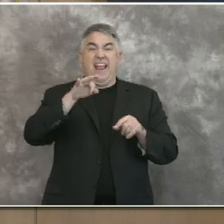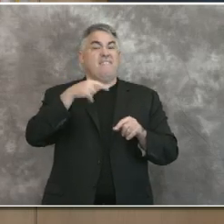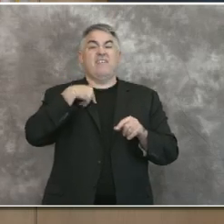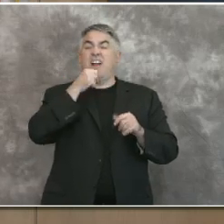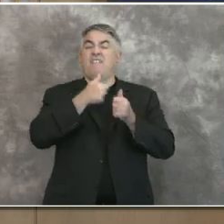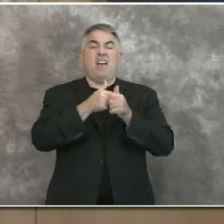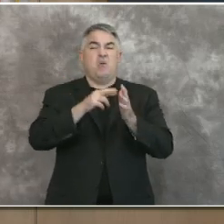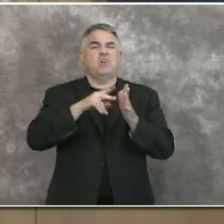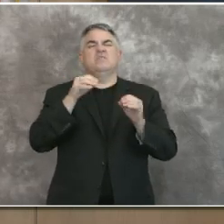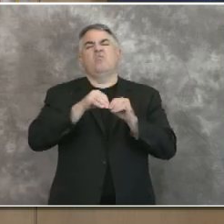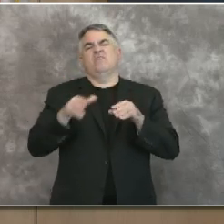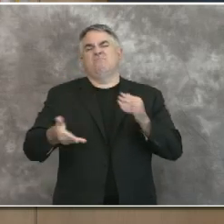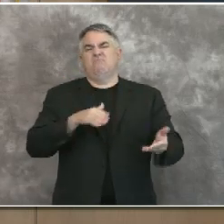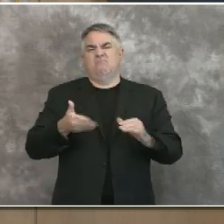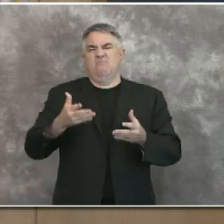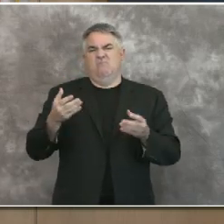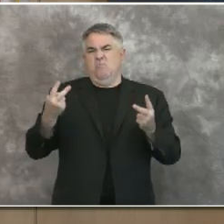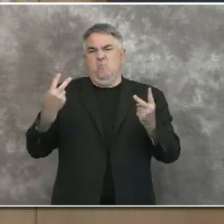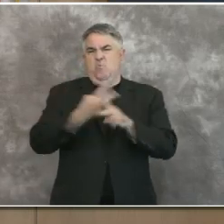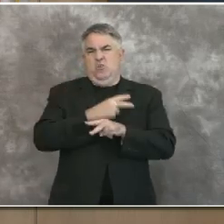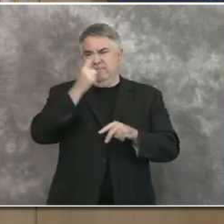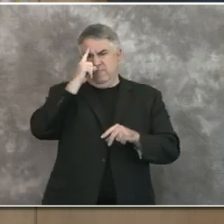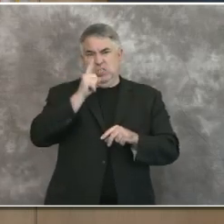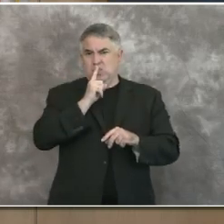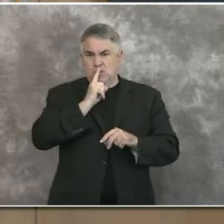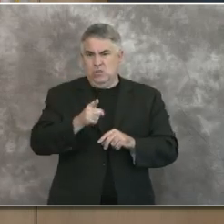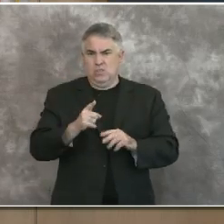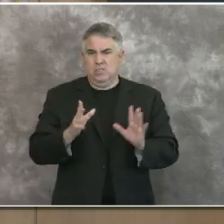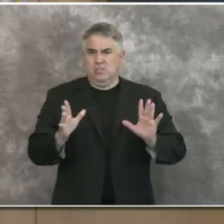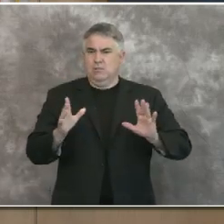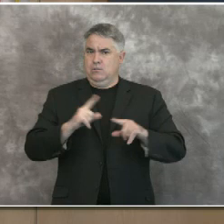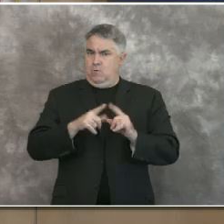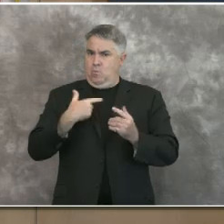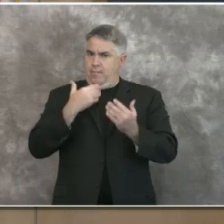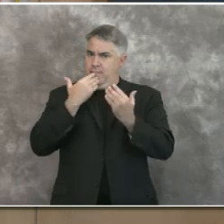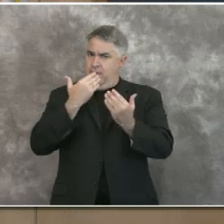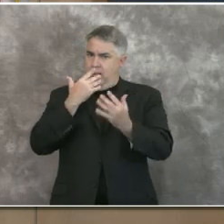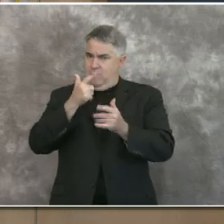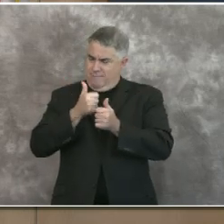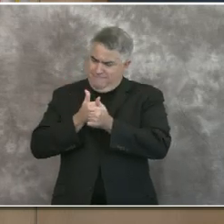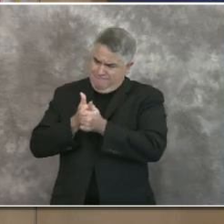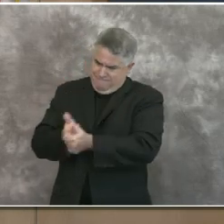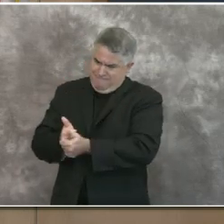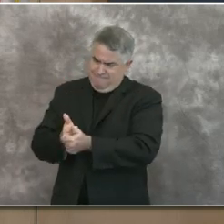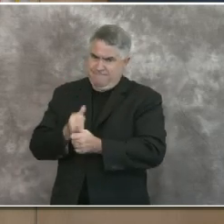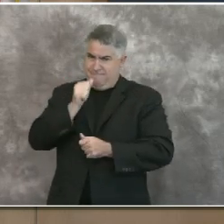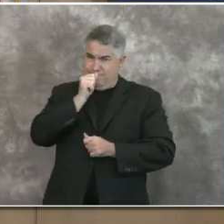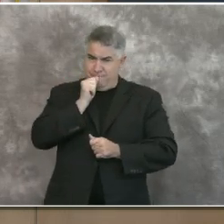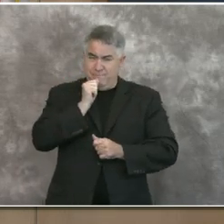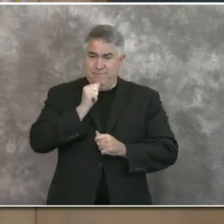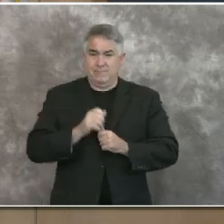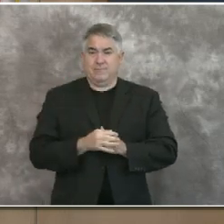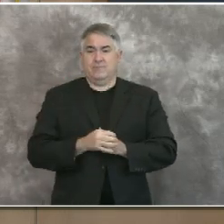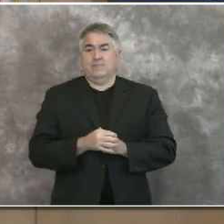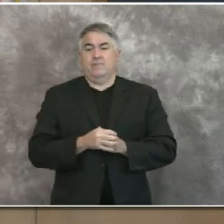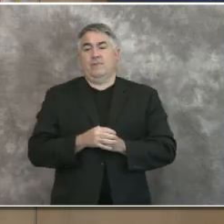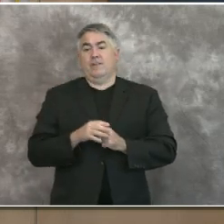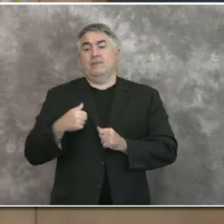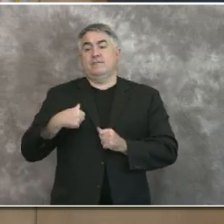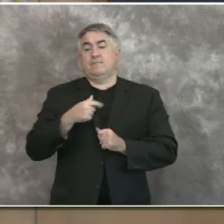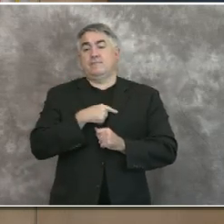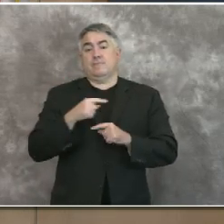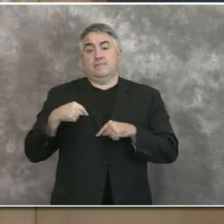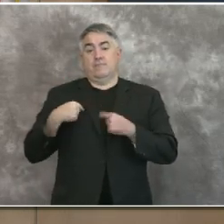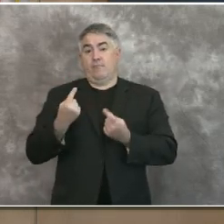strongly altered these behaviors and certainly the prevention efforts that we've all undertaken. Because